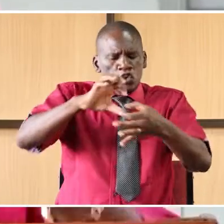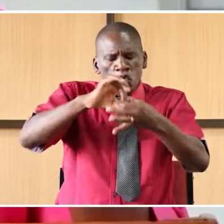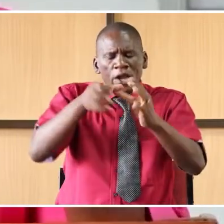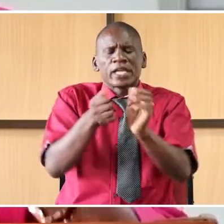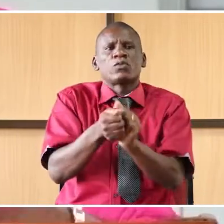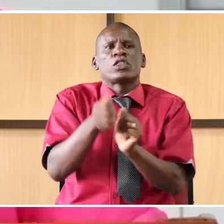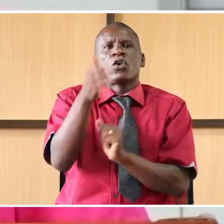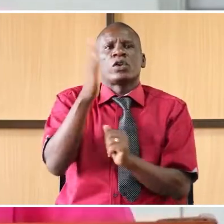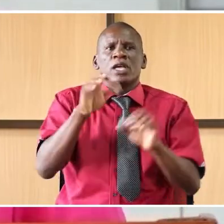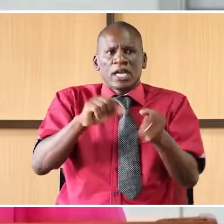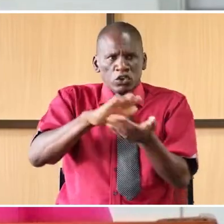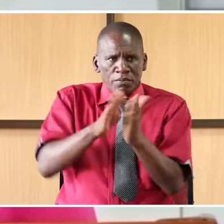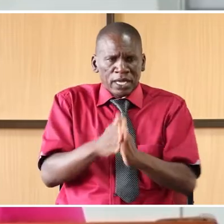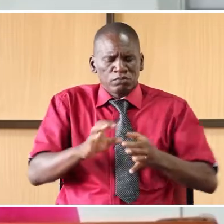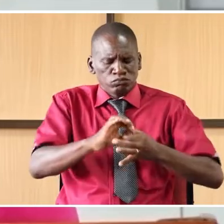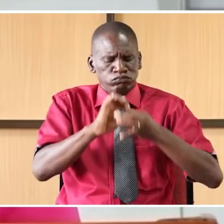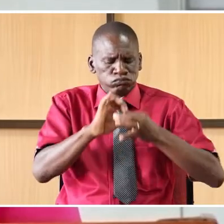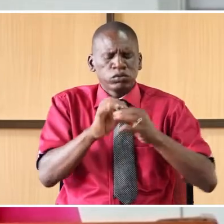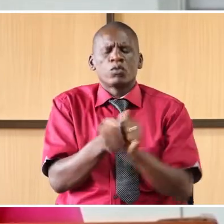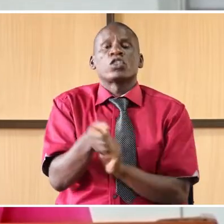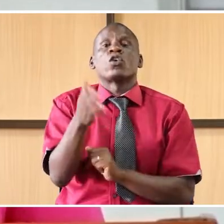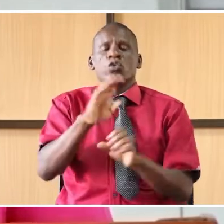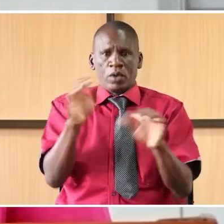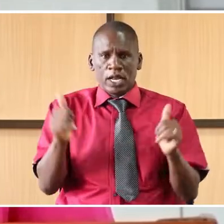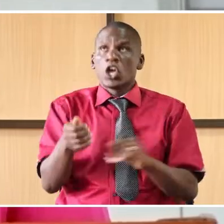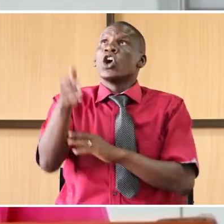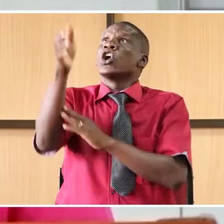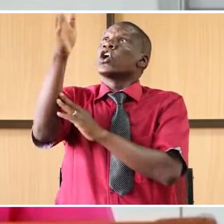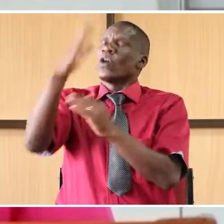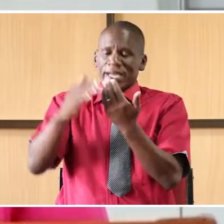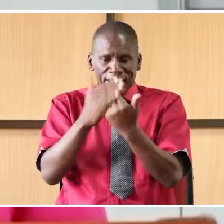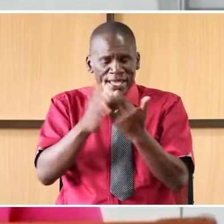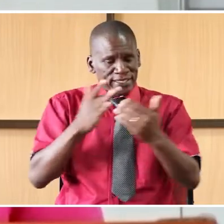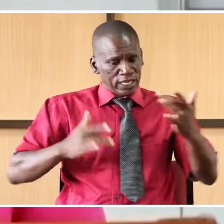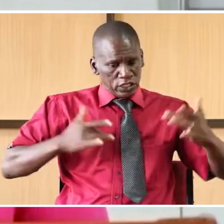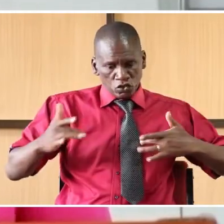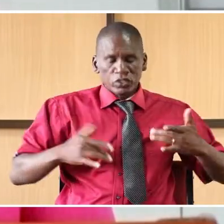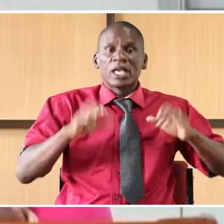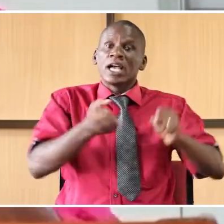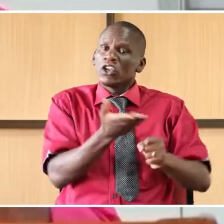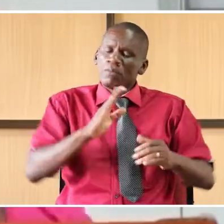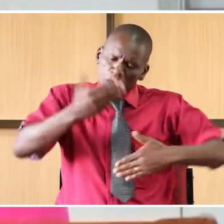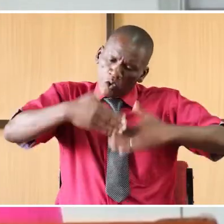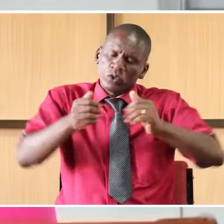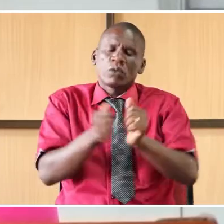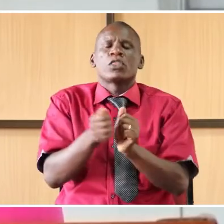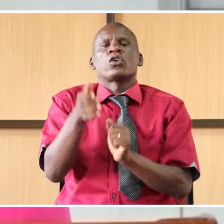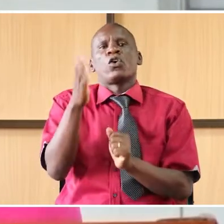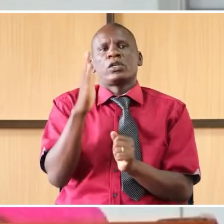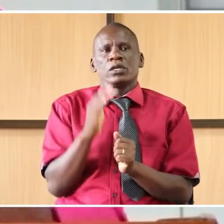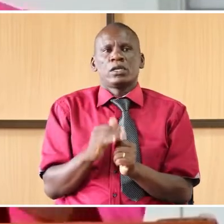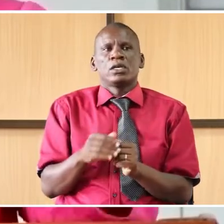God? Can you become intimate with God? Because God cares and is concerned. Can you be close to